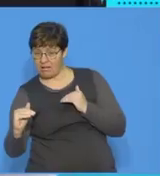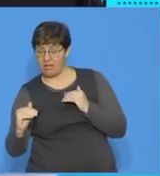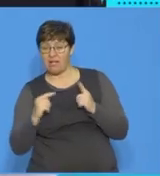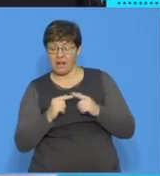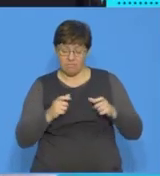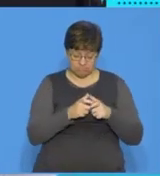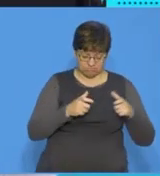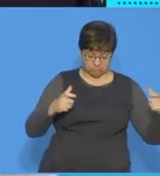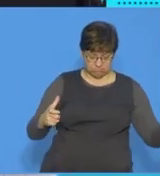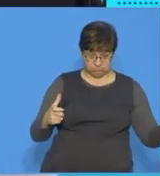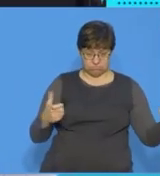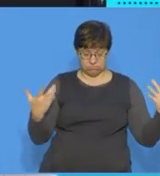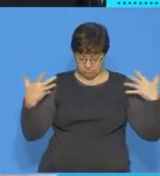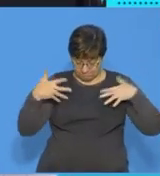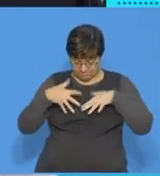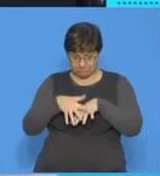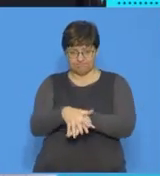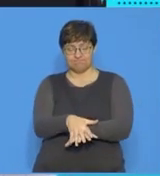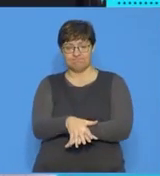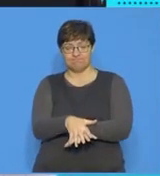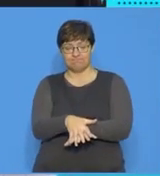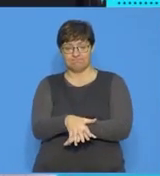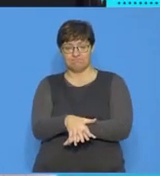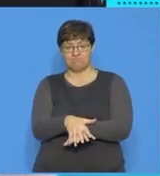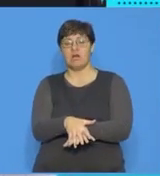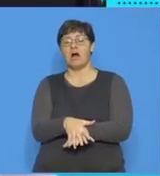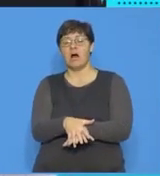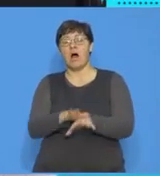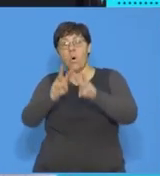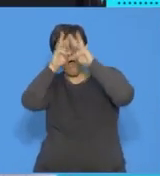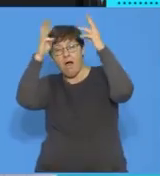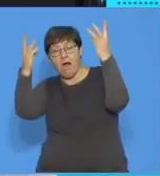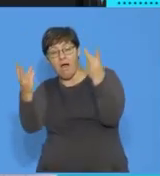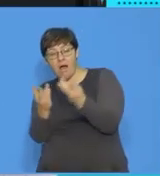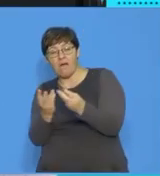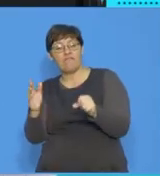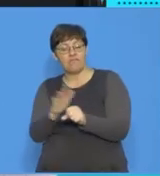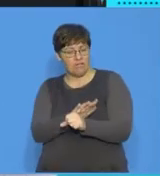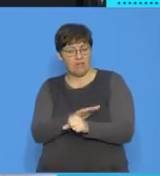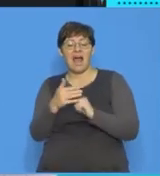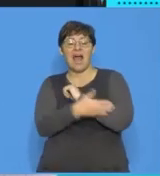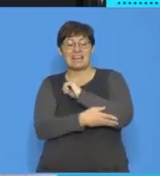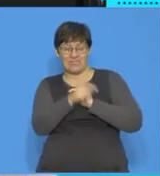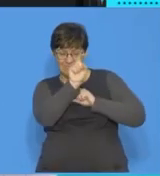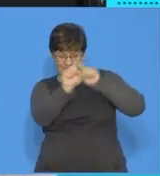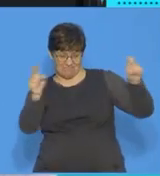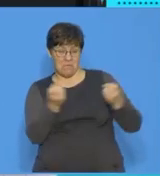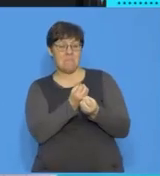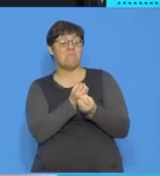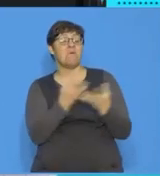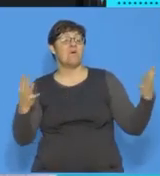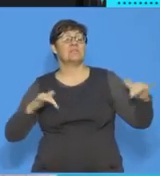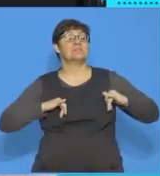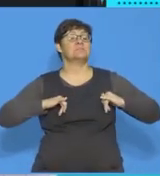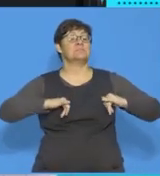the expanding data together, overall we find that there are more countries in the world with the